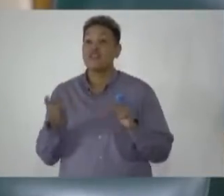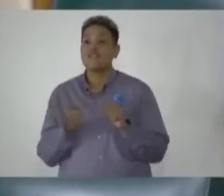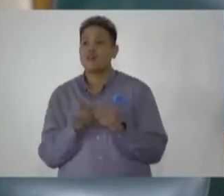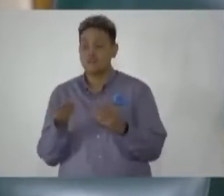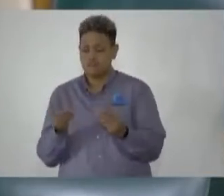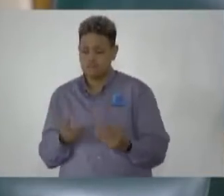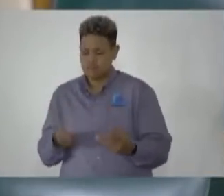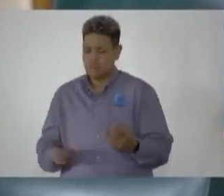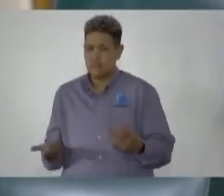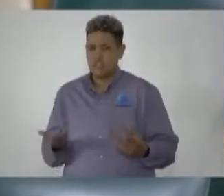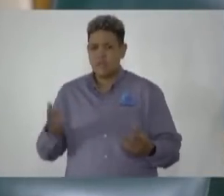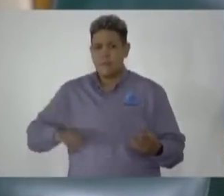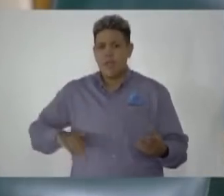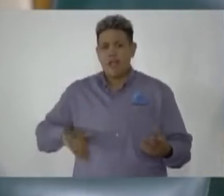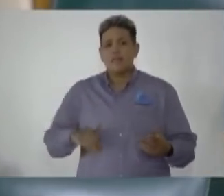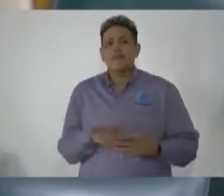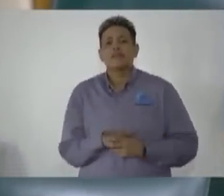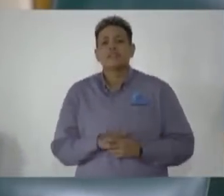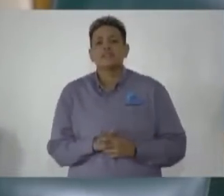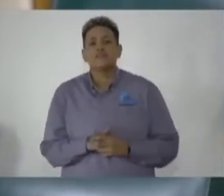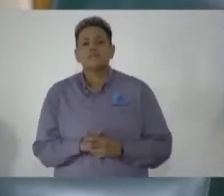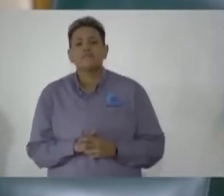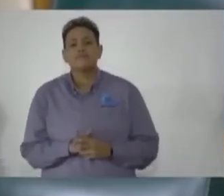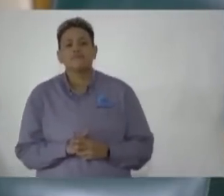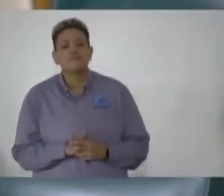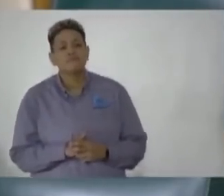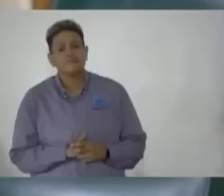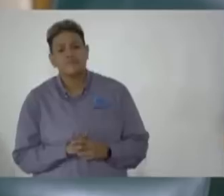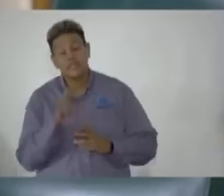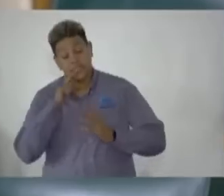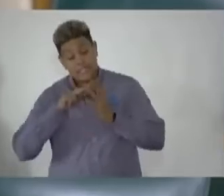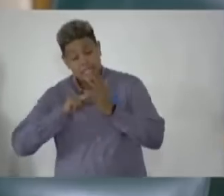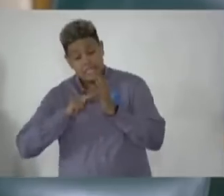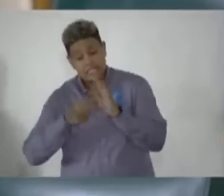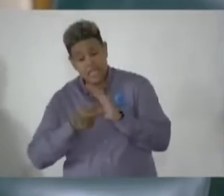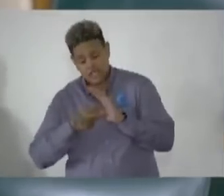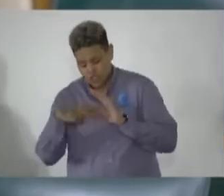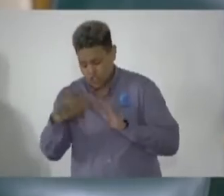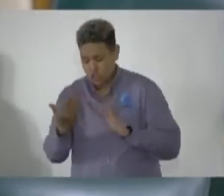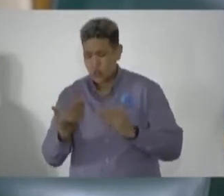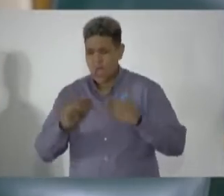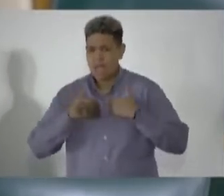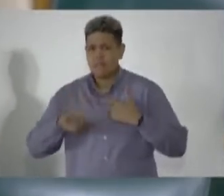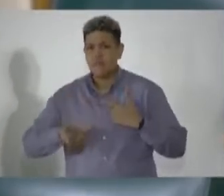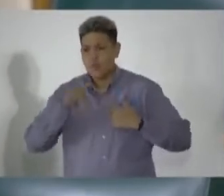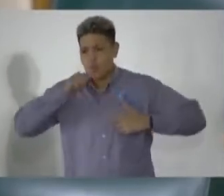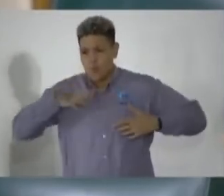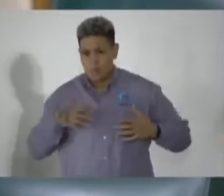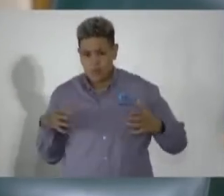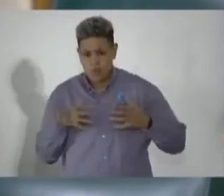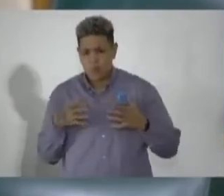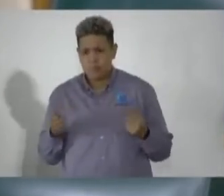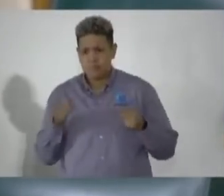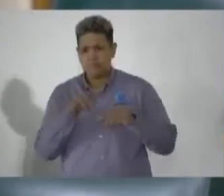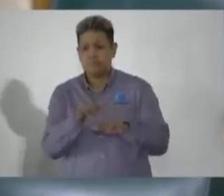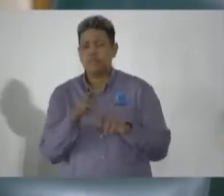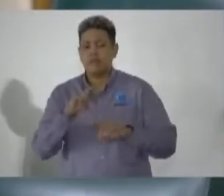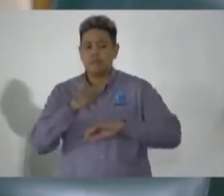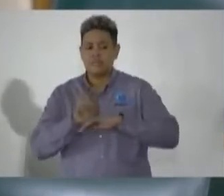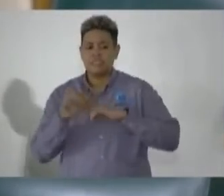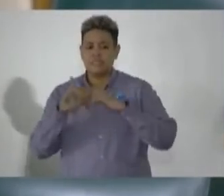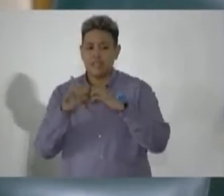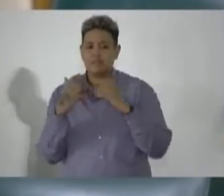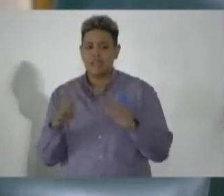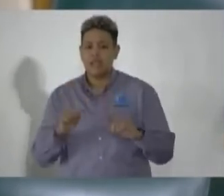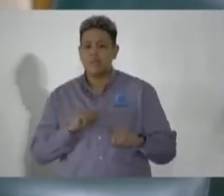came to the Parliament, as its intention to have this women caucus established,